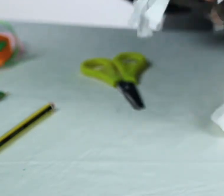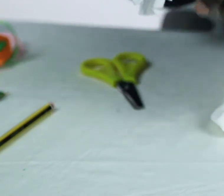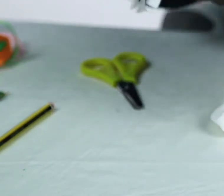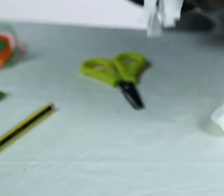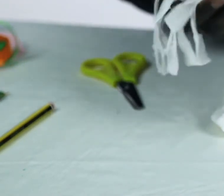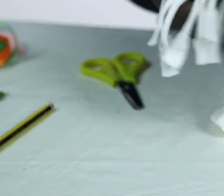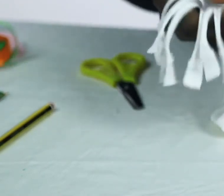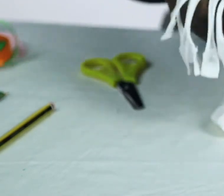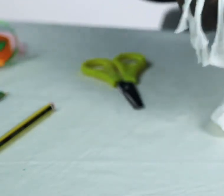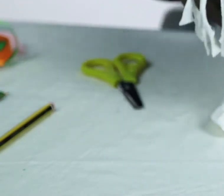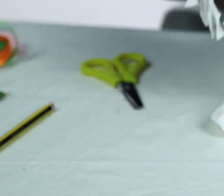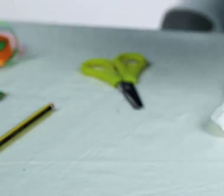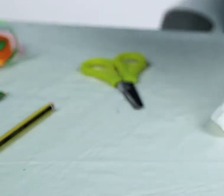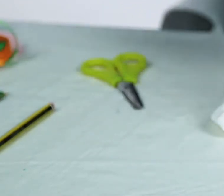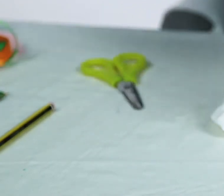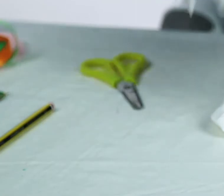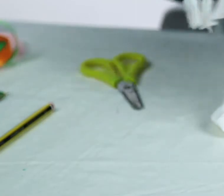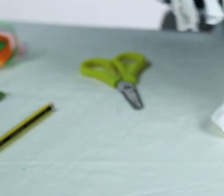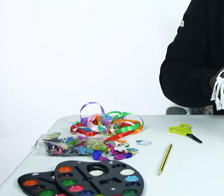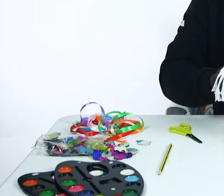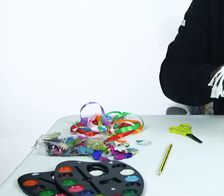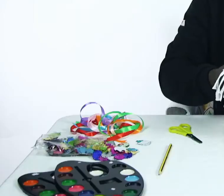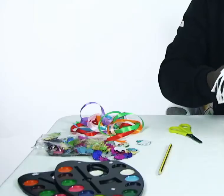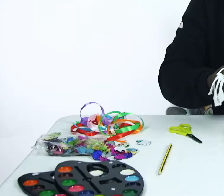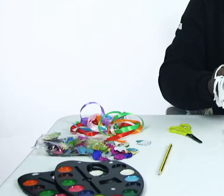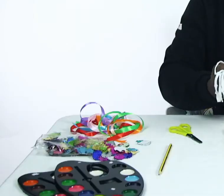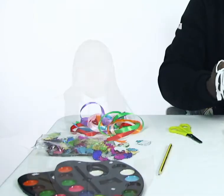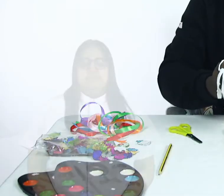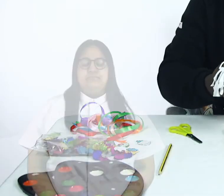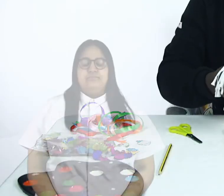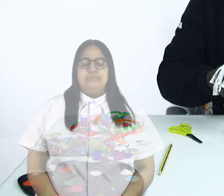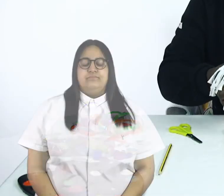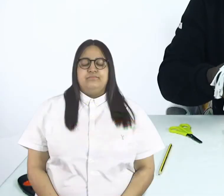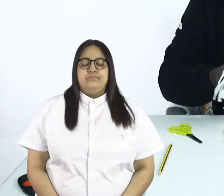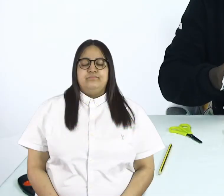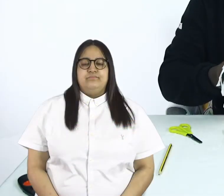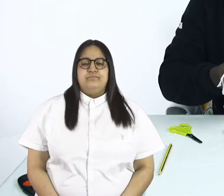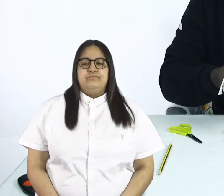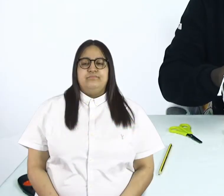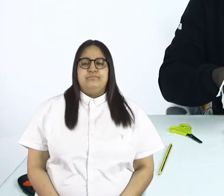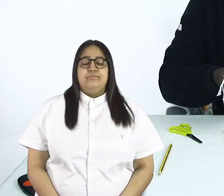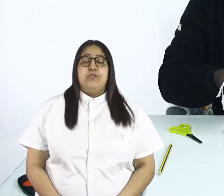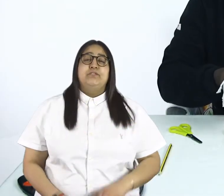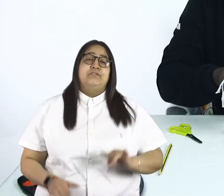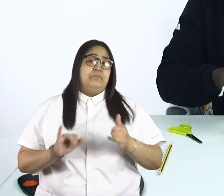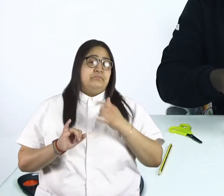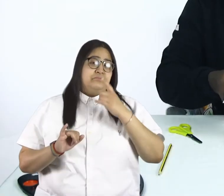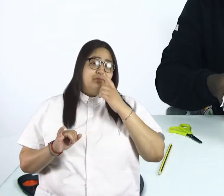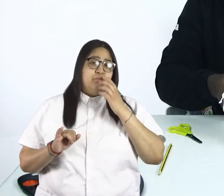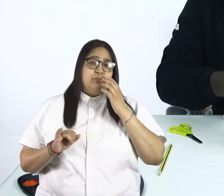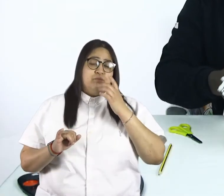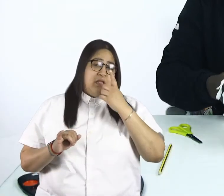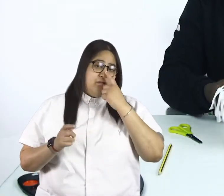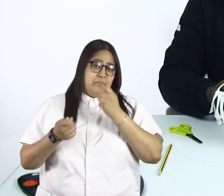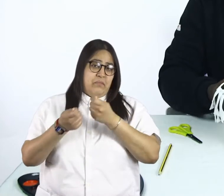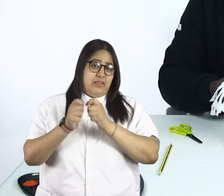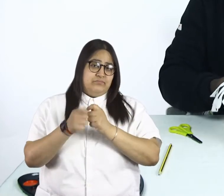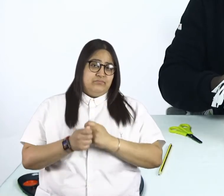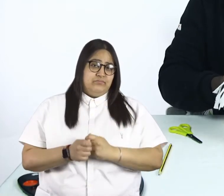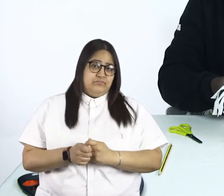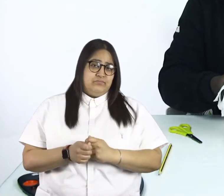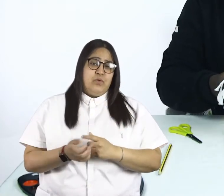And sometimes you can even like plait them. Once you've pulled them, you can plait them into a plait. Or you could just leave